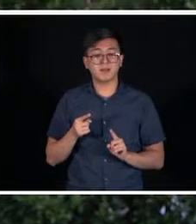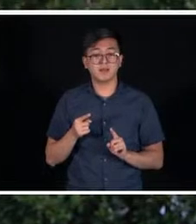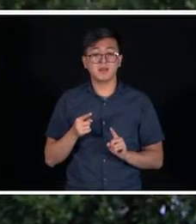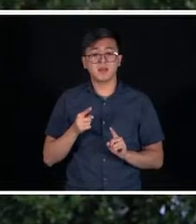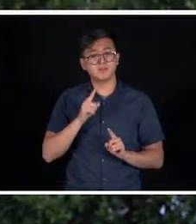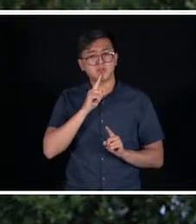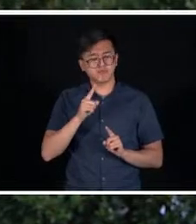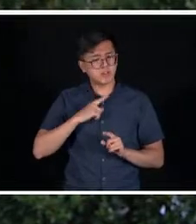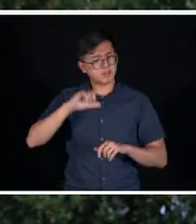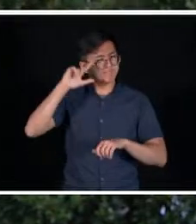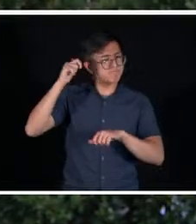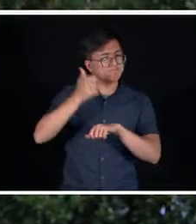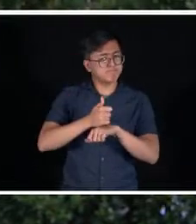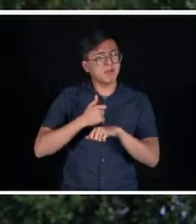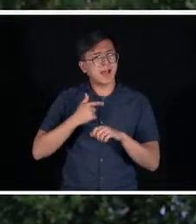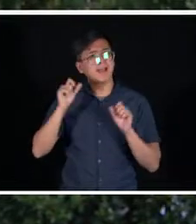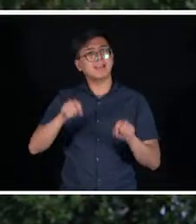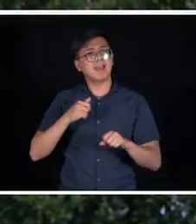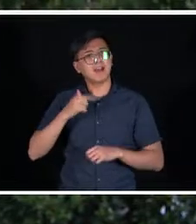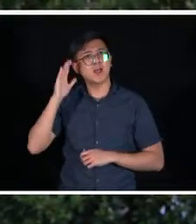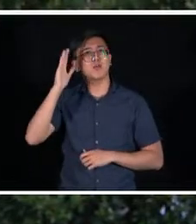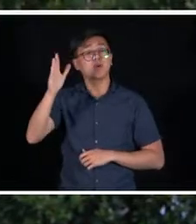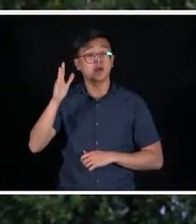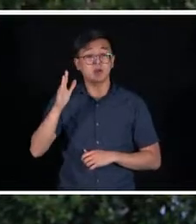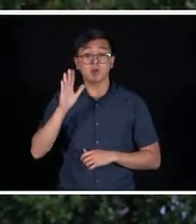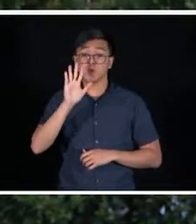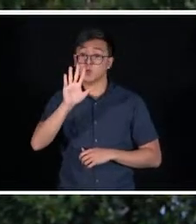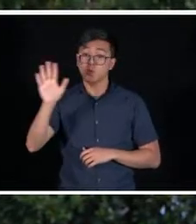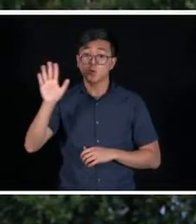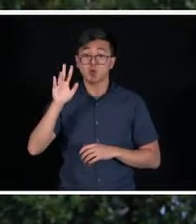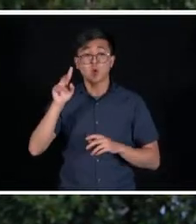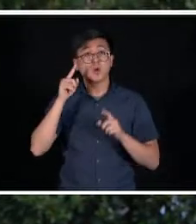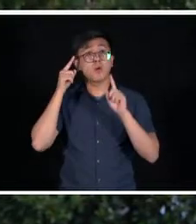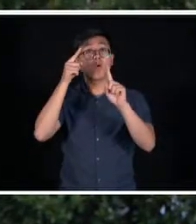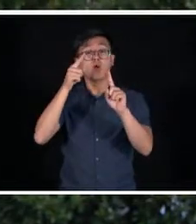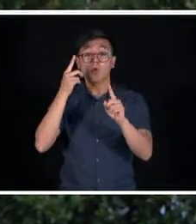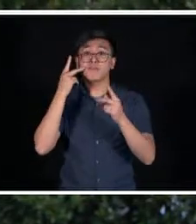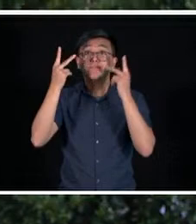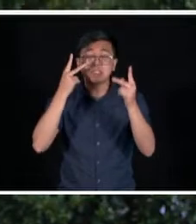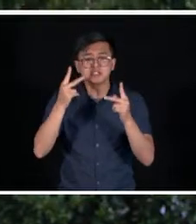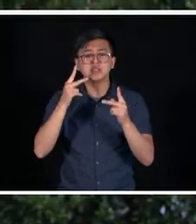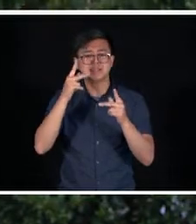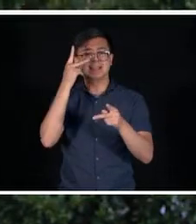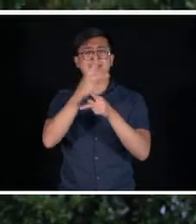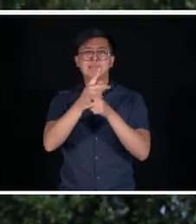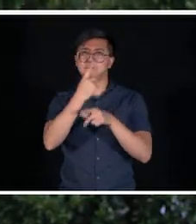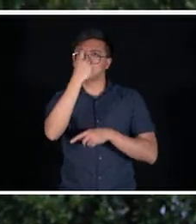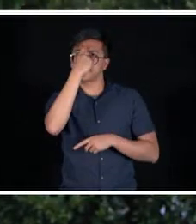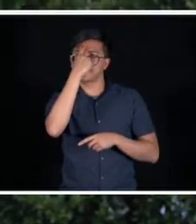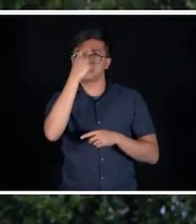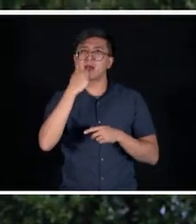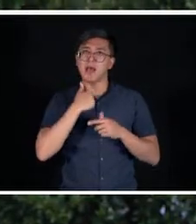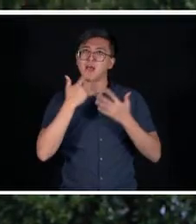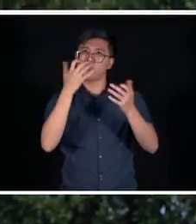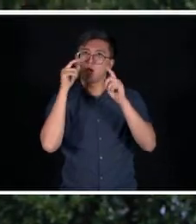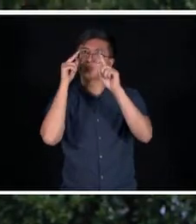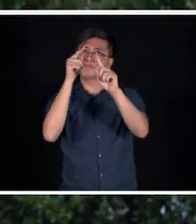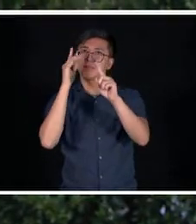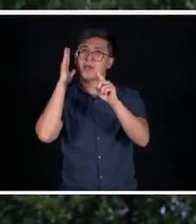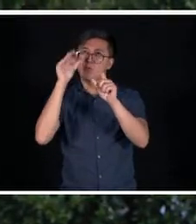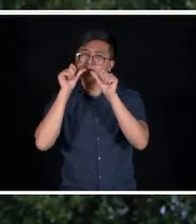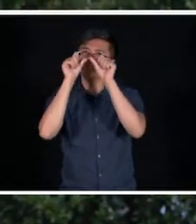conviction, keep your vision at the forefront of your minds. Let it be the guiding light that prepares you